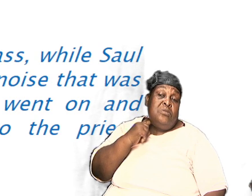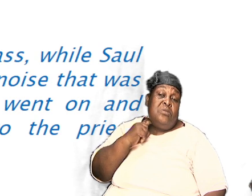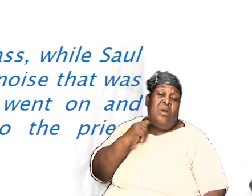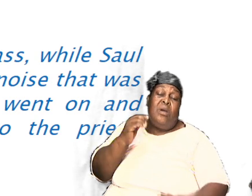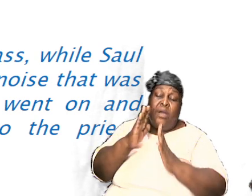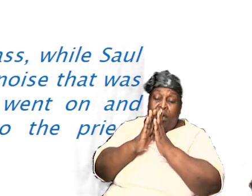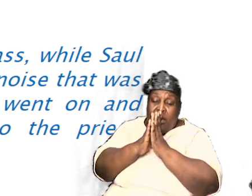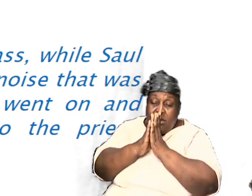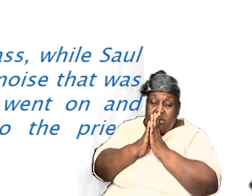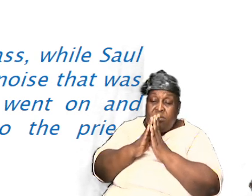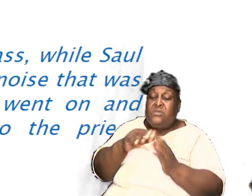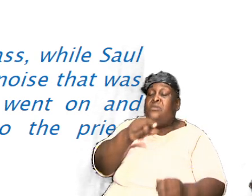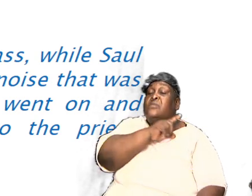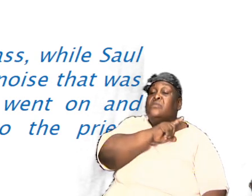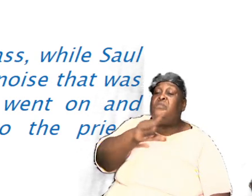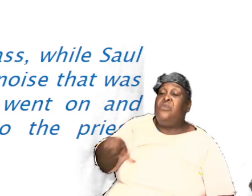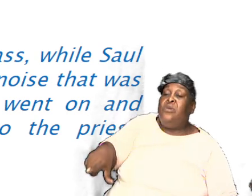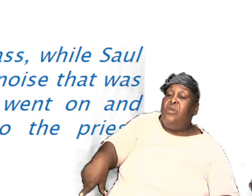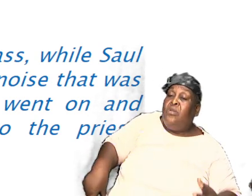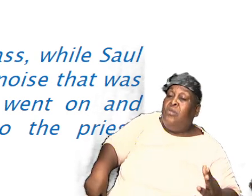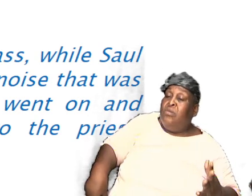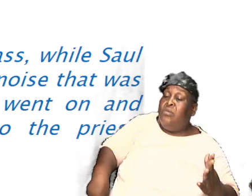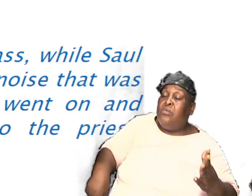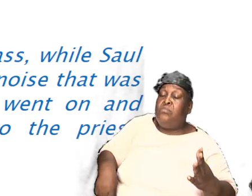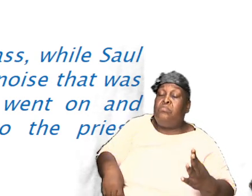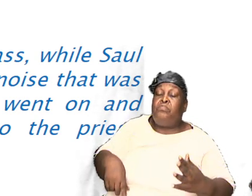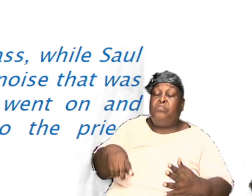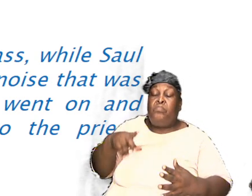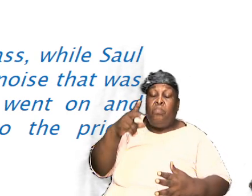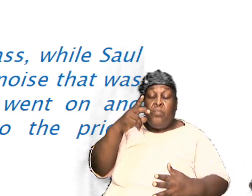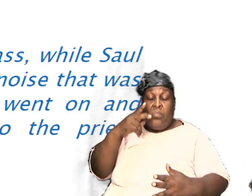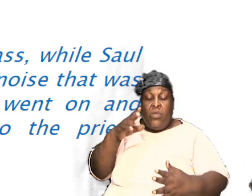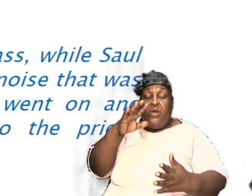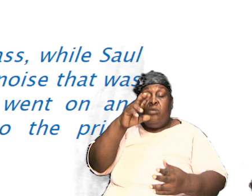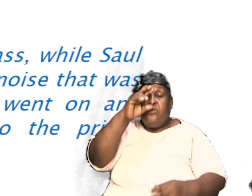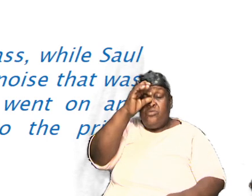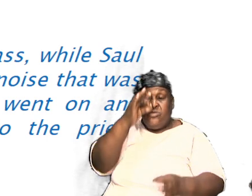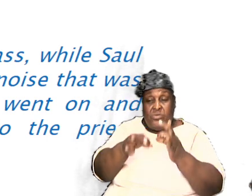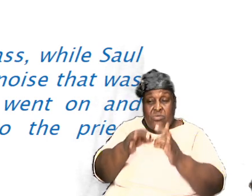Lord. We look at Judges chapter 20